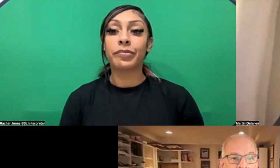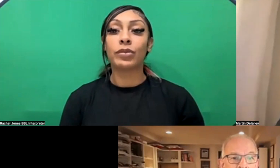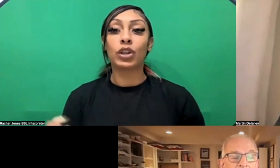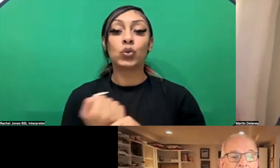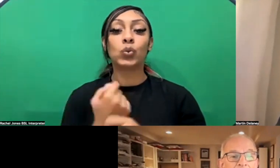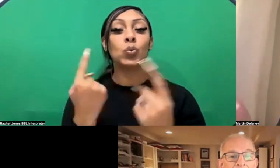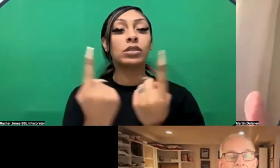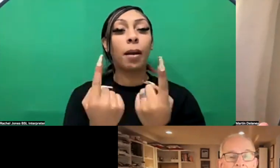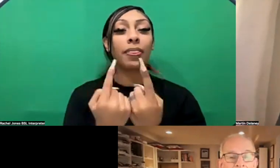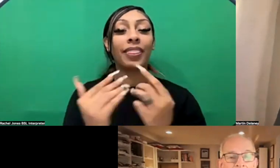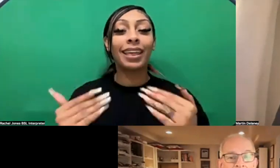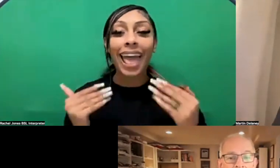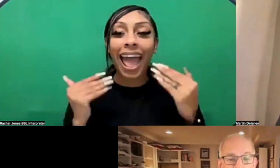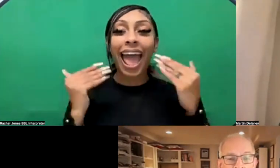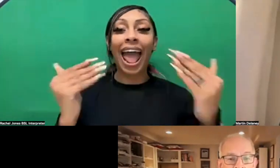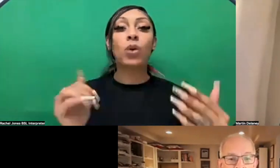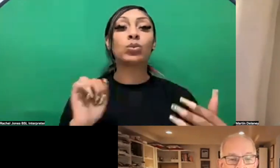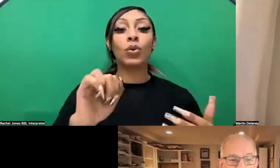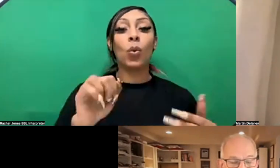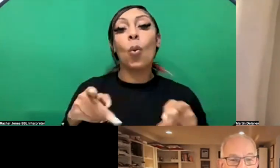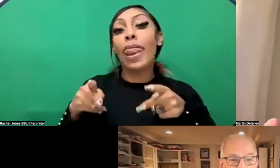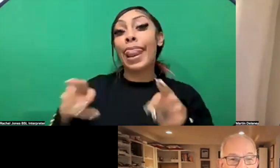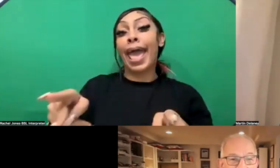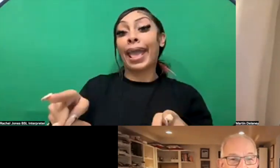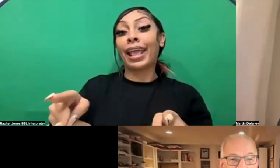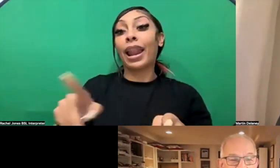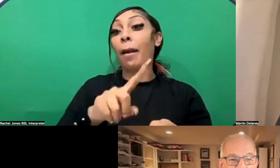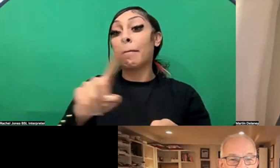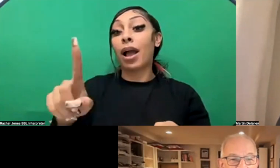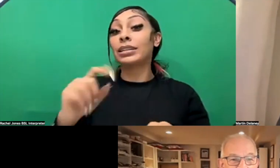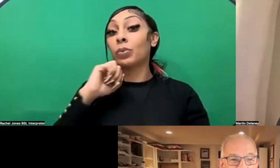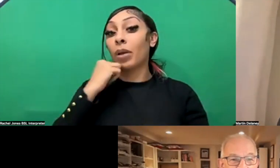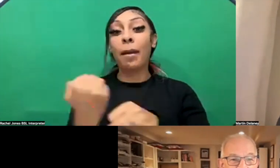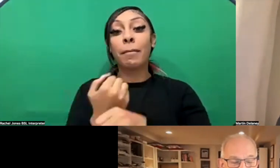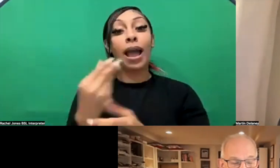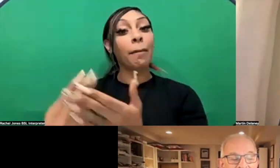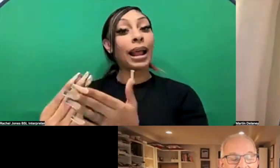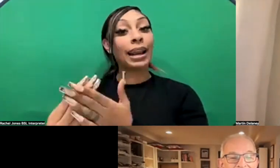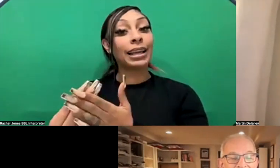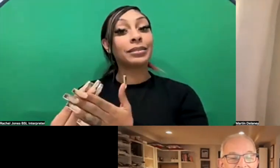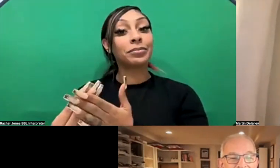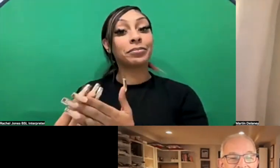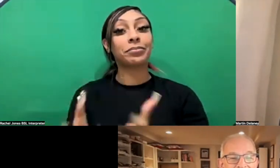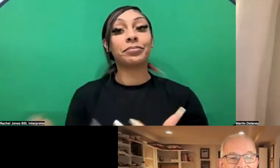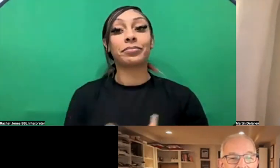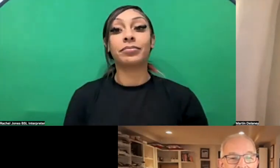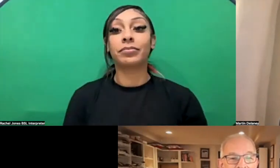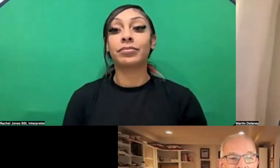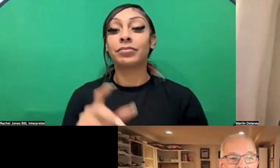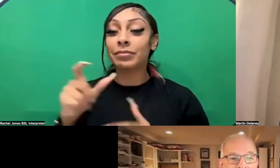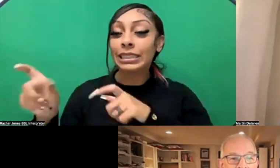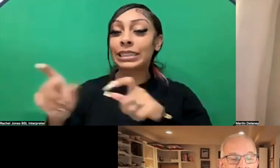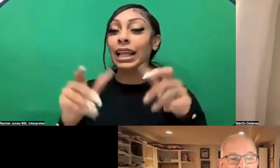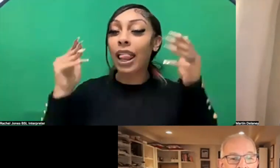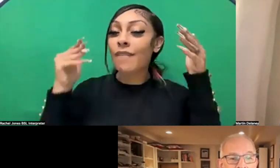your lane entirely, but might make some money. It's like you're still focused on